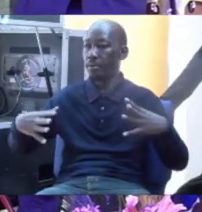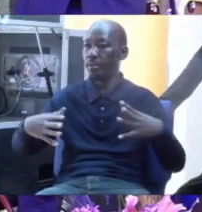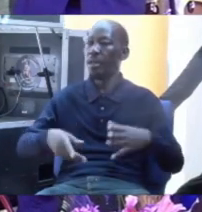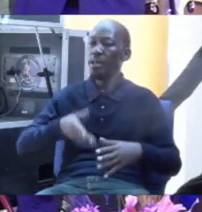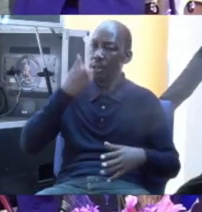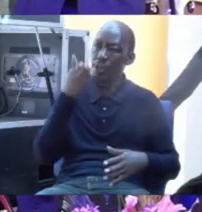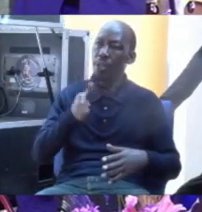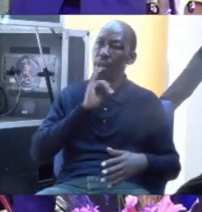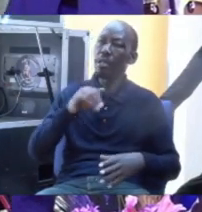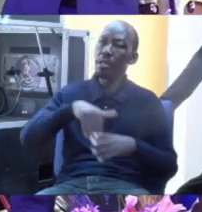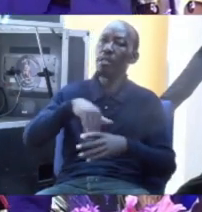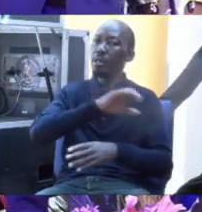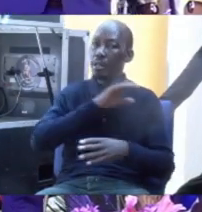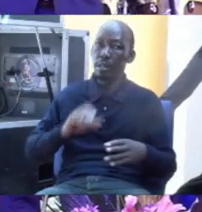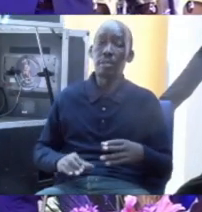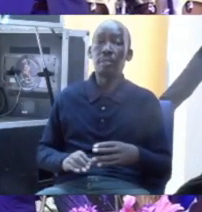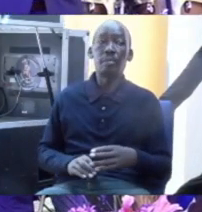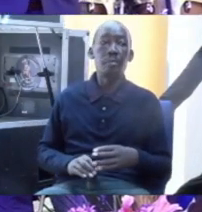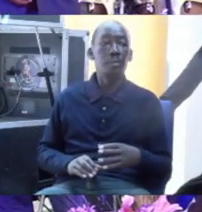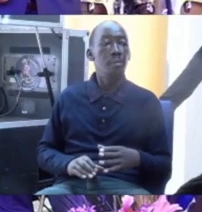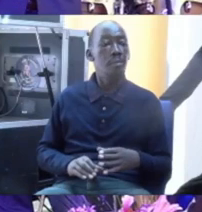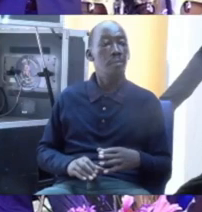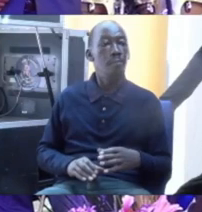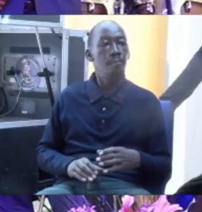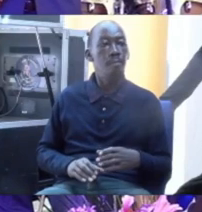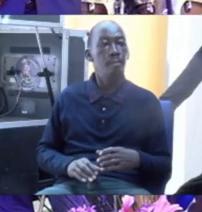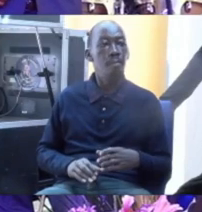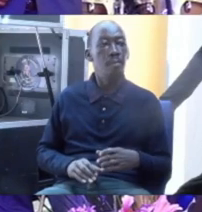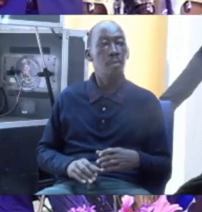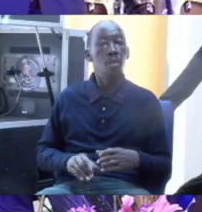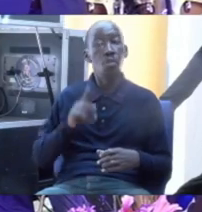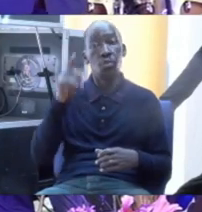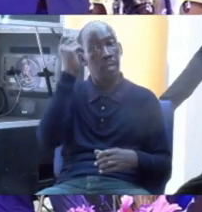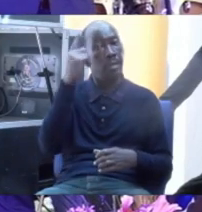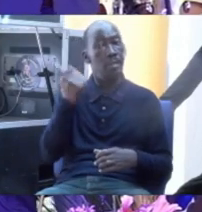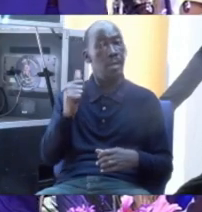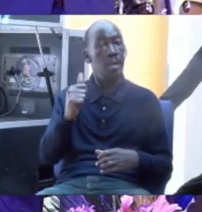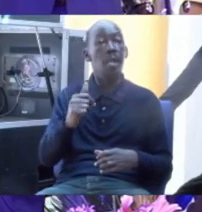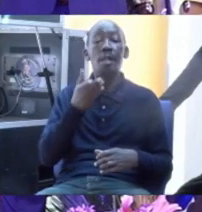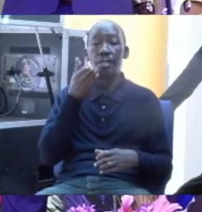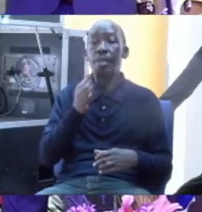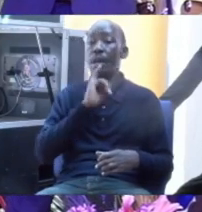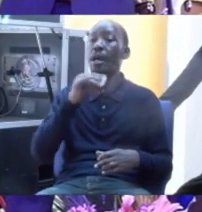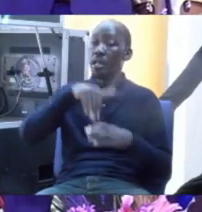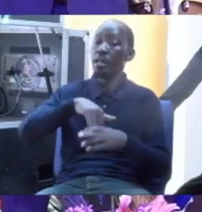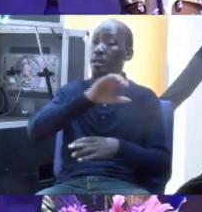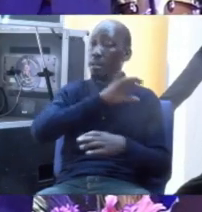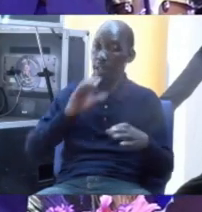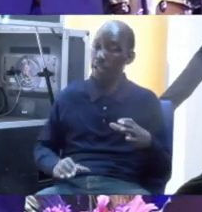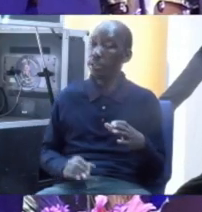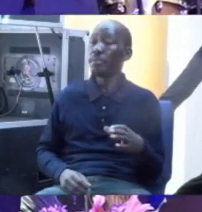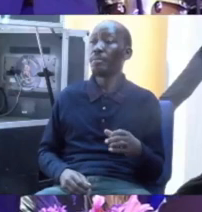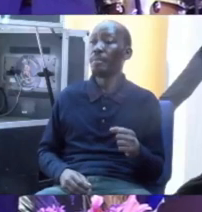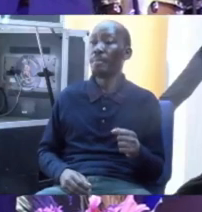in Christ. Inasema ziko ndani ya Kristo. No, you're not getting me. Aha. They are in Christ. Inasema ziko ndani ya